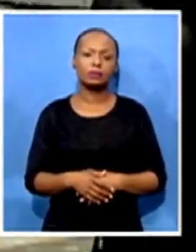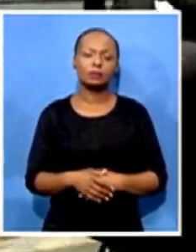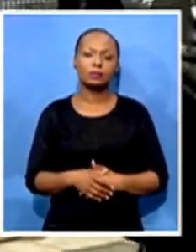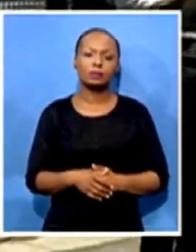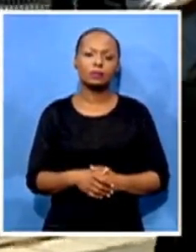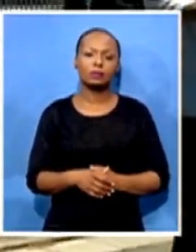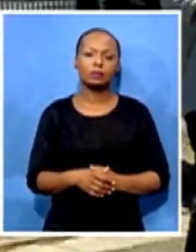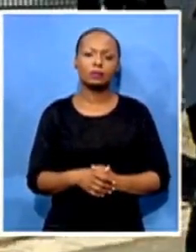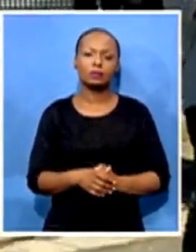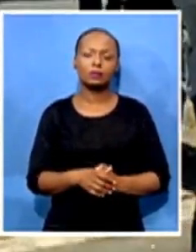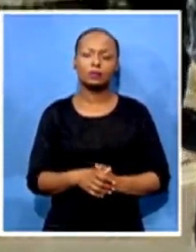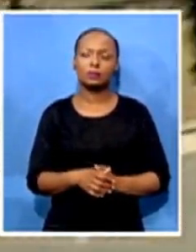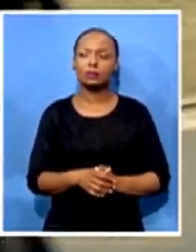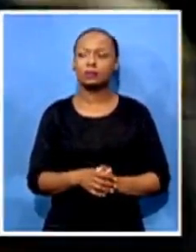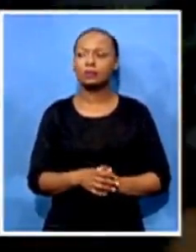point? Only allow